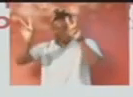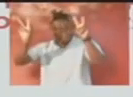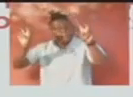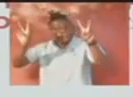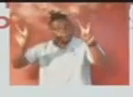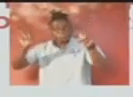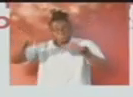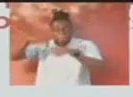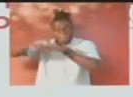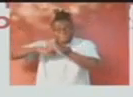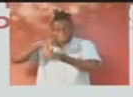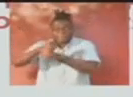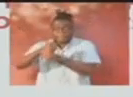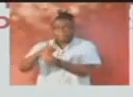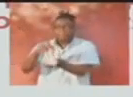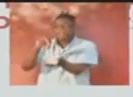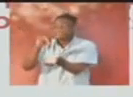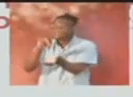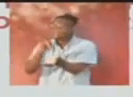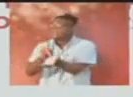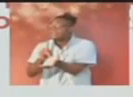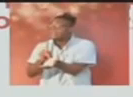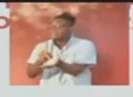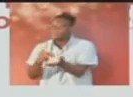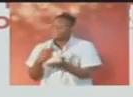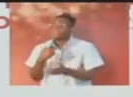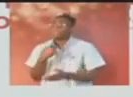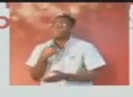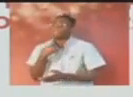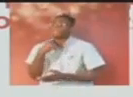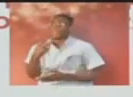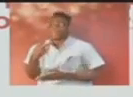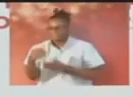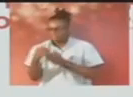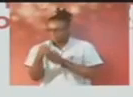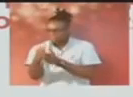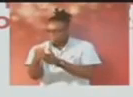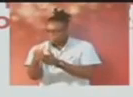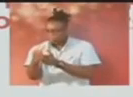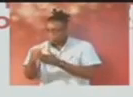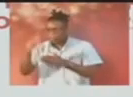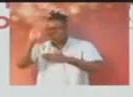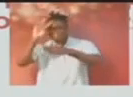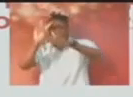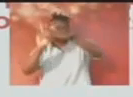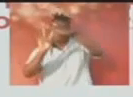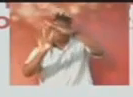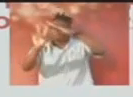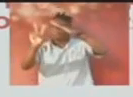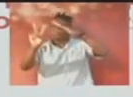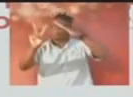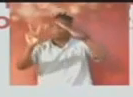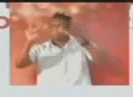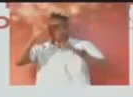is Nurses, a voice to lead a vision for future healthcare. We thank you once